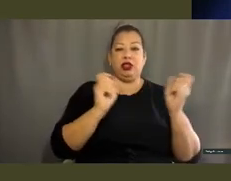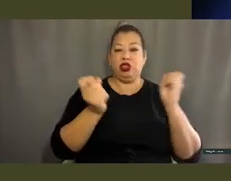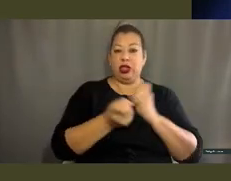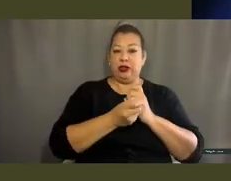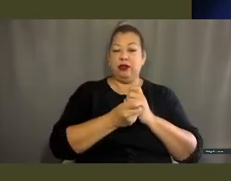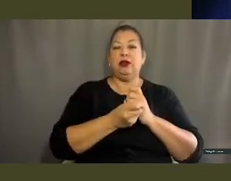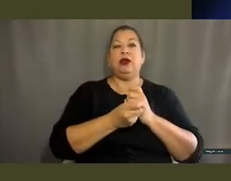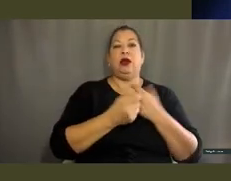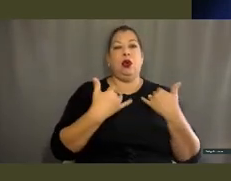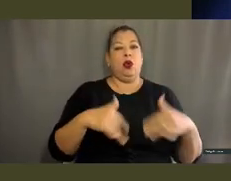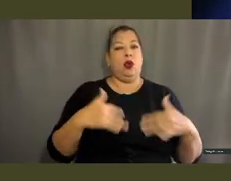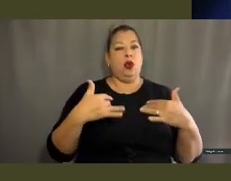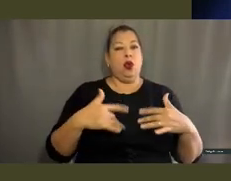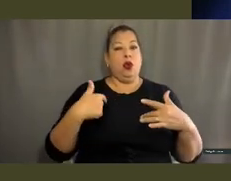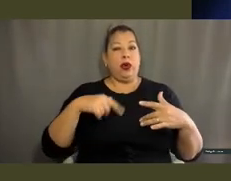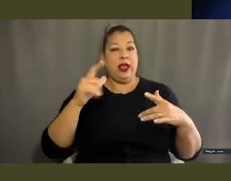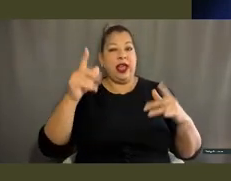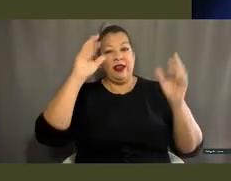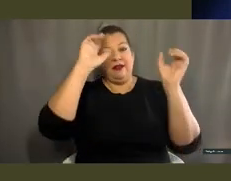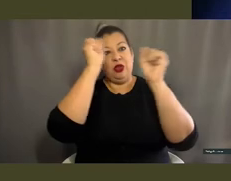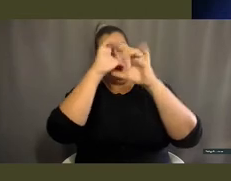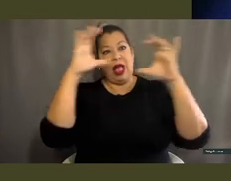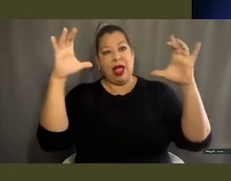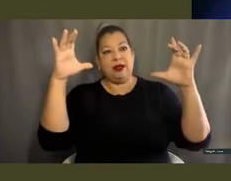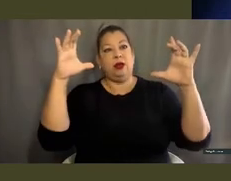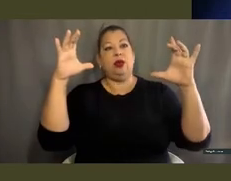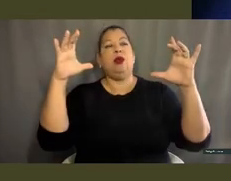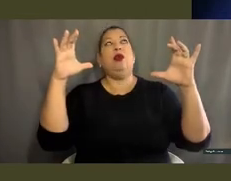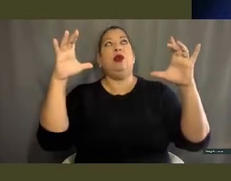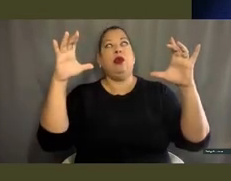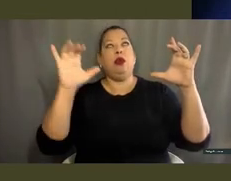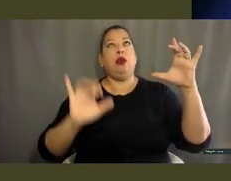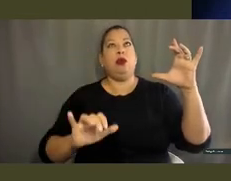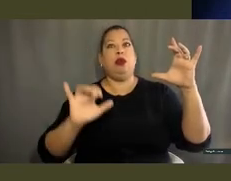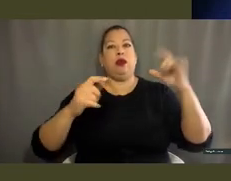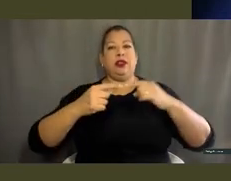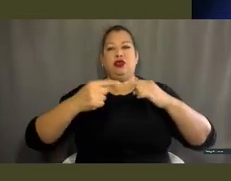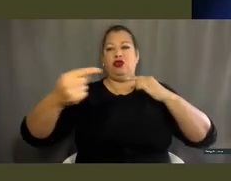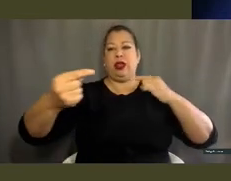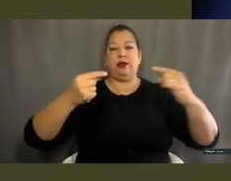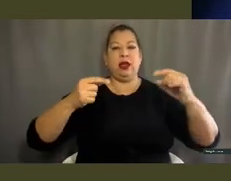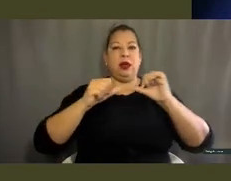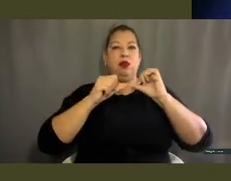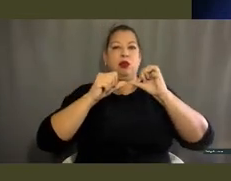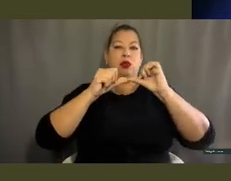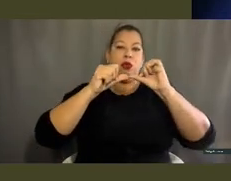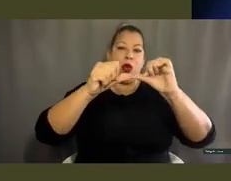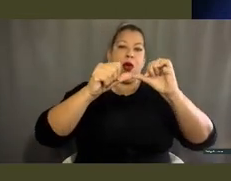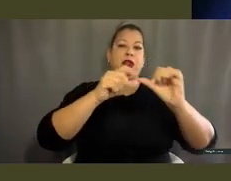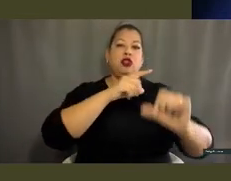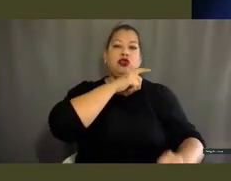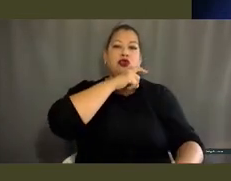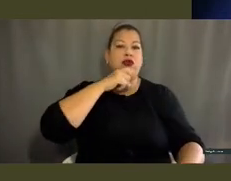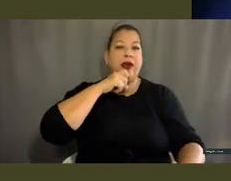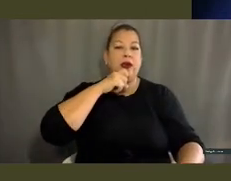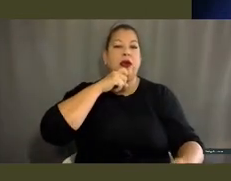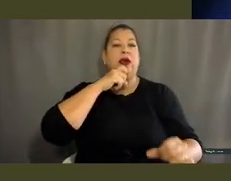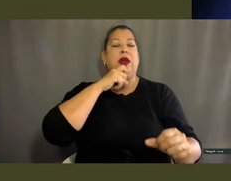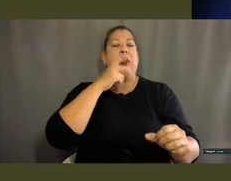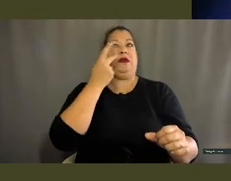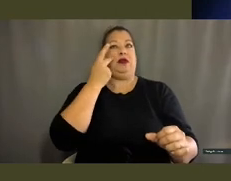I think we can visualize climate extremes like prolonged droughts. And I think I saw in the